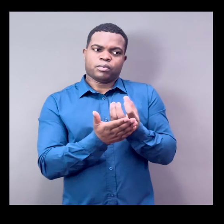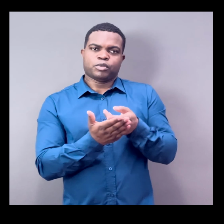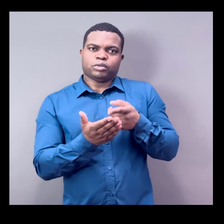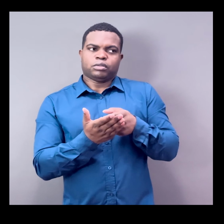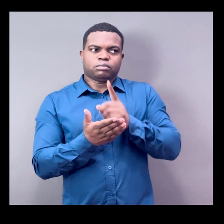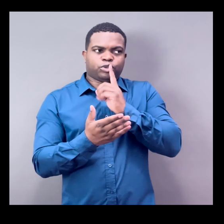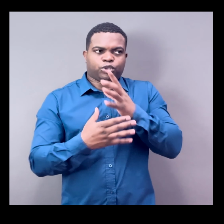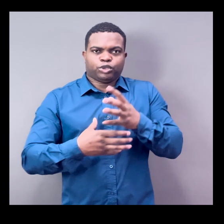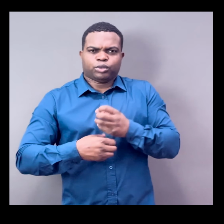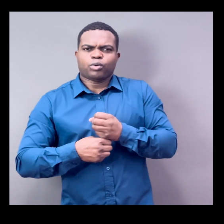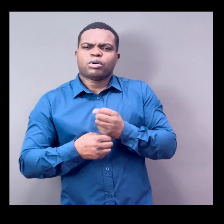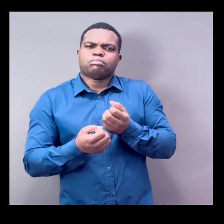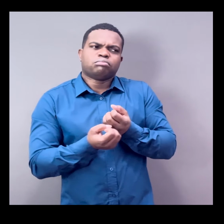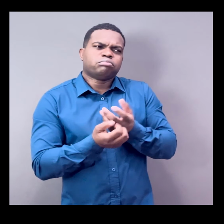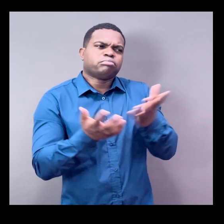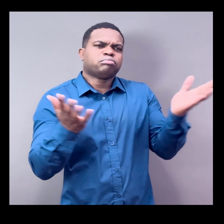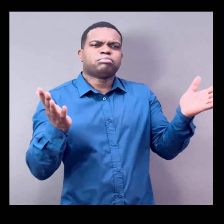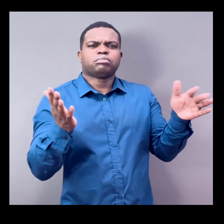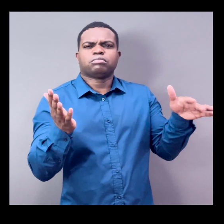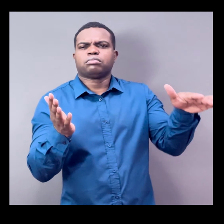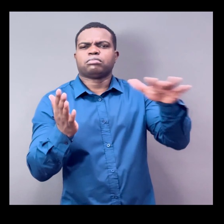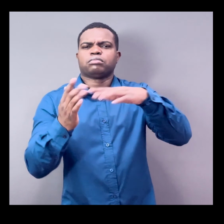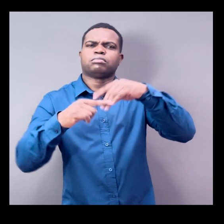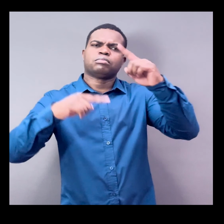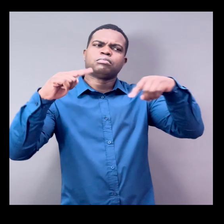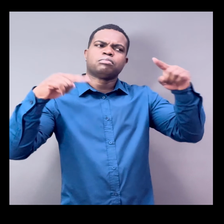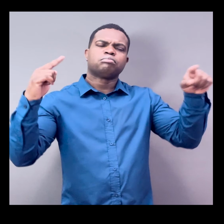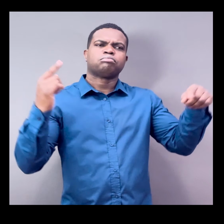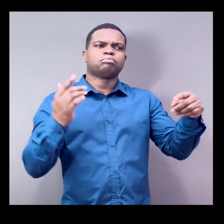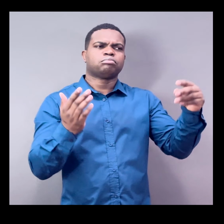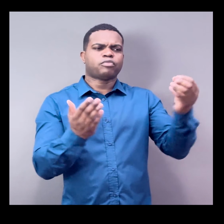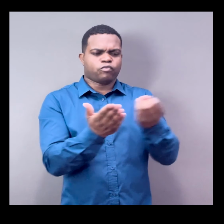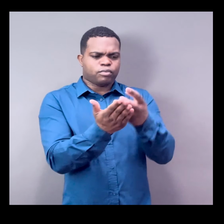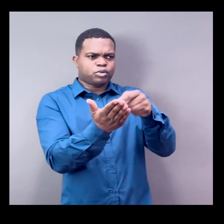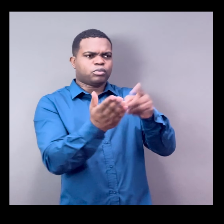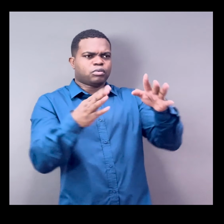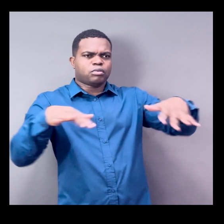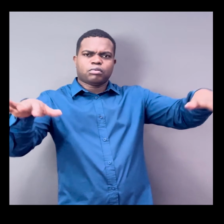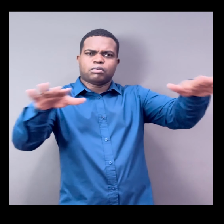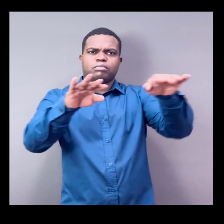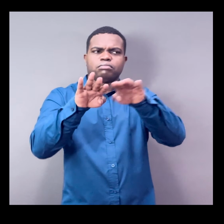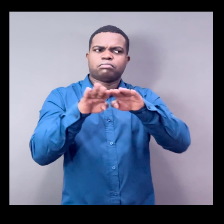you have to communicate in ways that community members can understand.